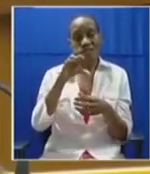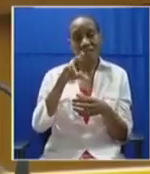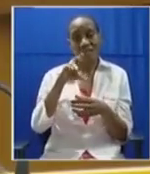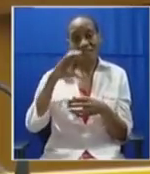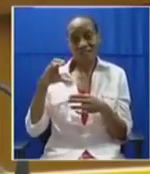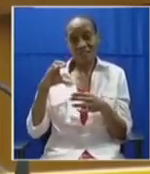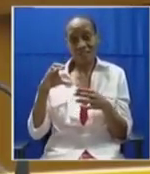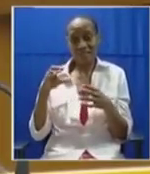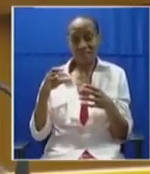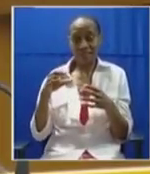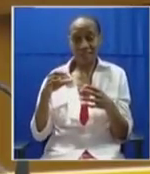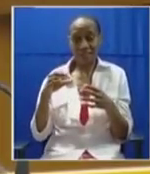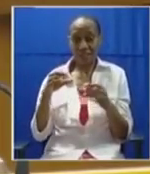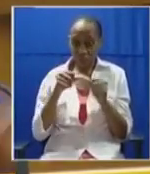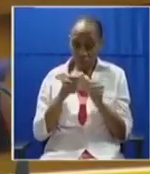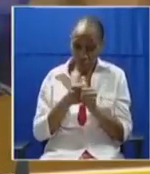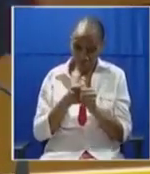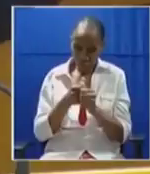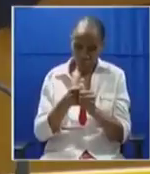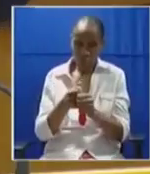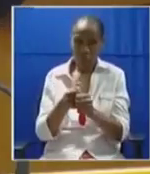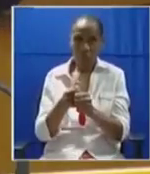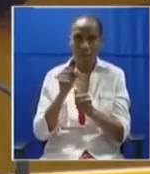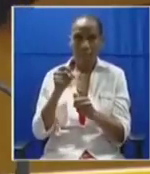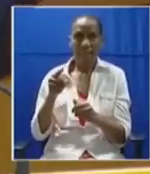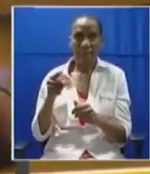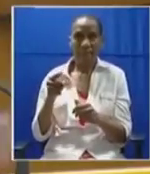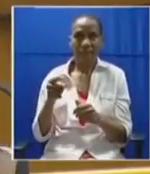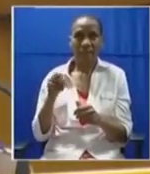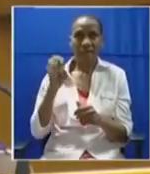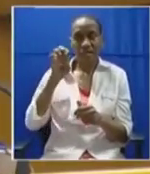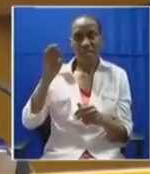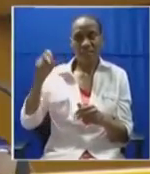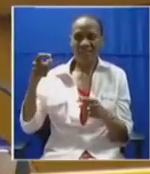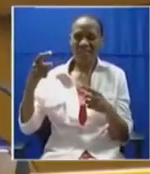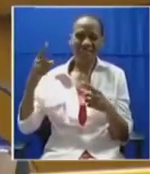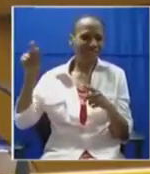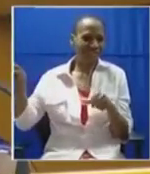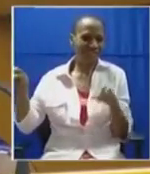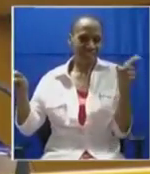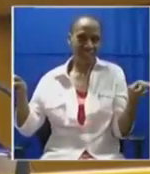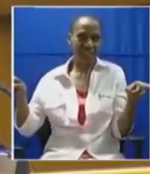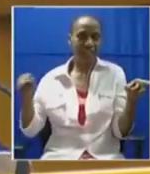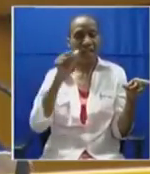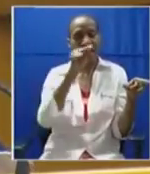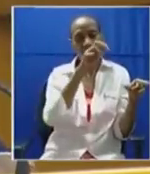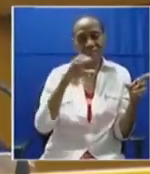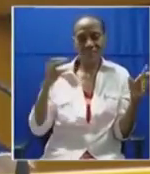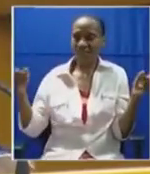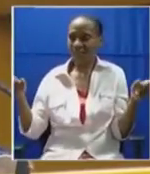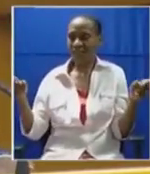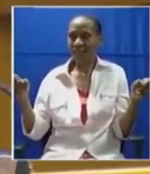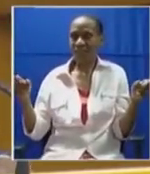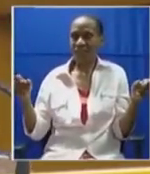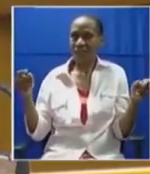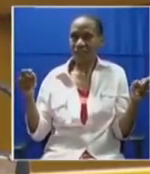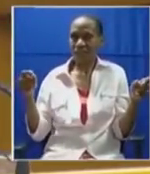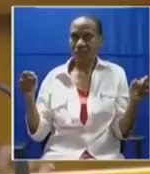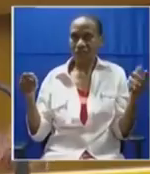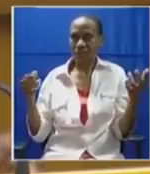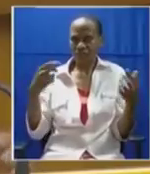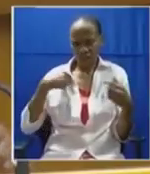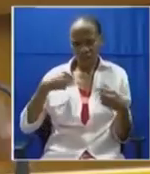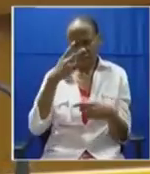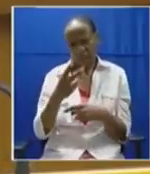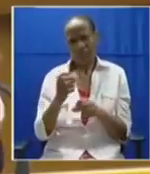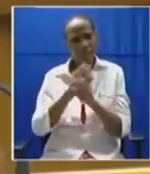was compromised by collusion between the wily EFF and the beleaguered ANC. It was apparent that